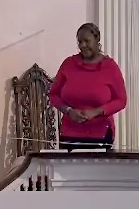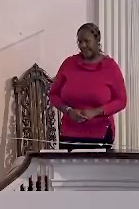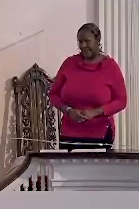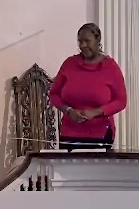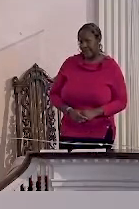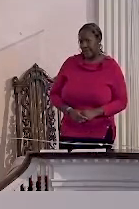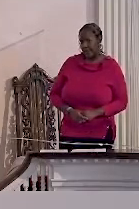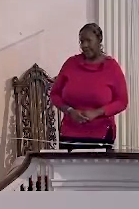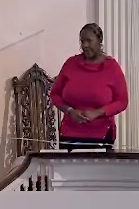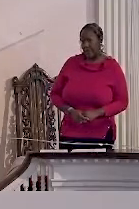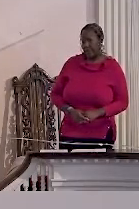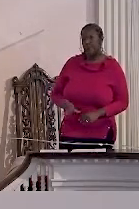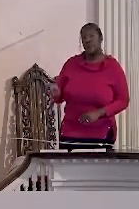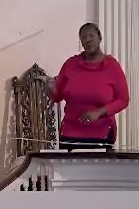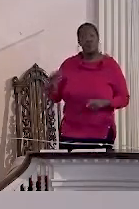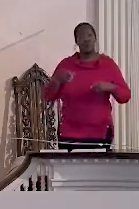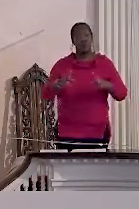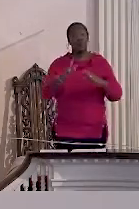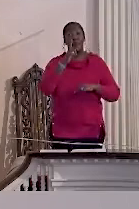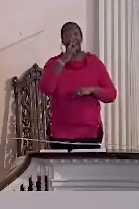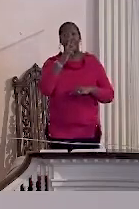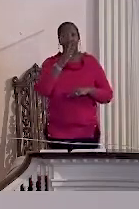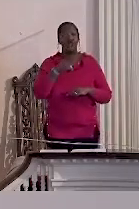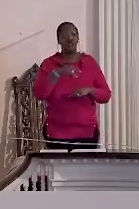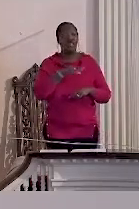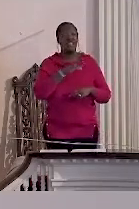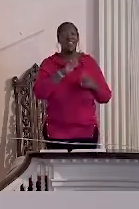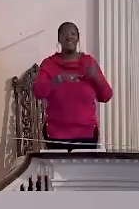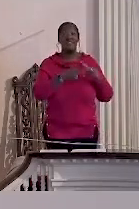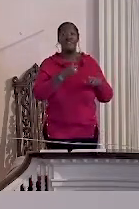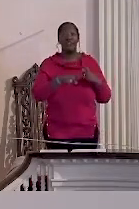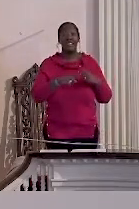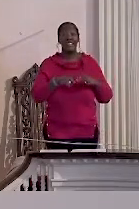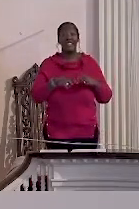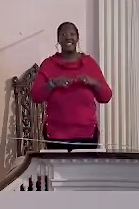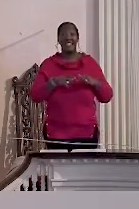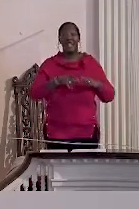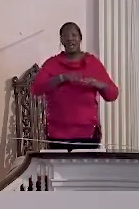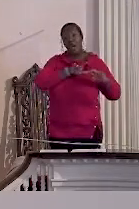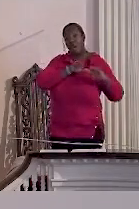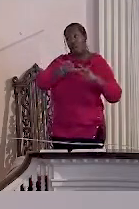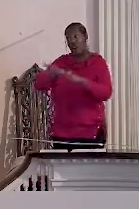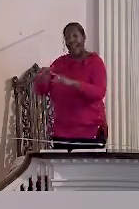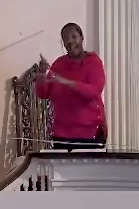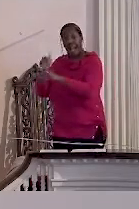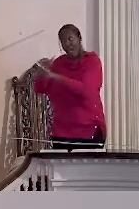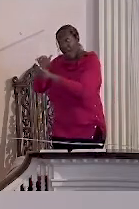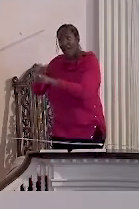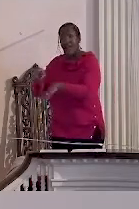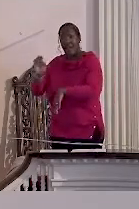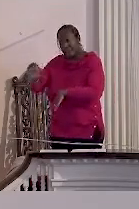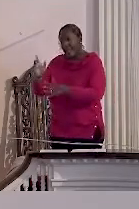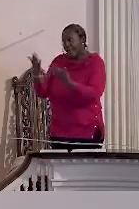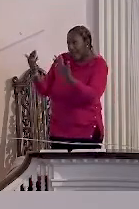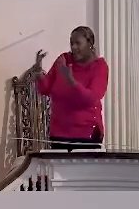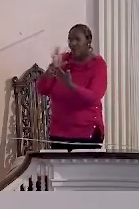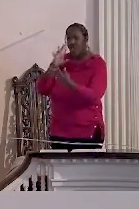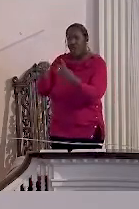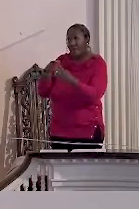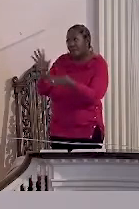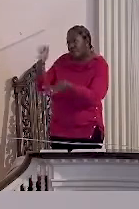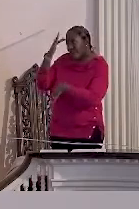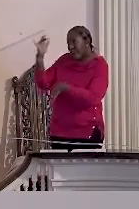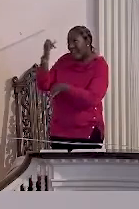lunch, Emilio's friends ran to catch up, wanting to talk about the very bright idea.